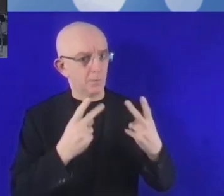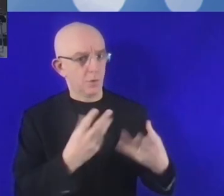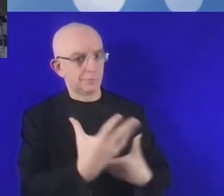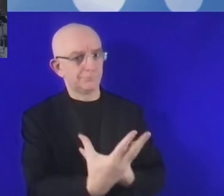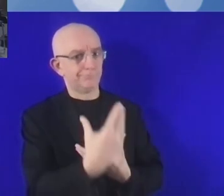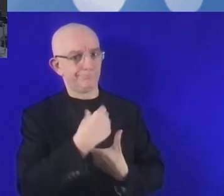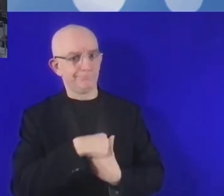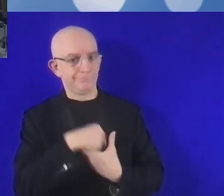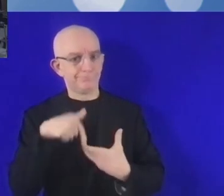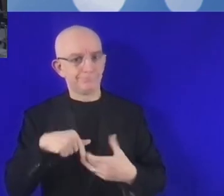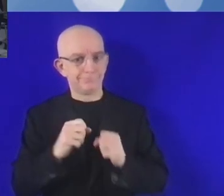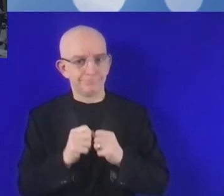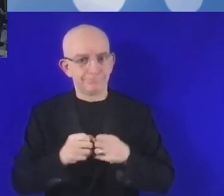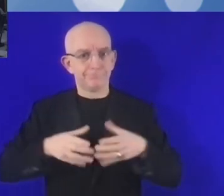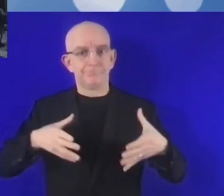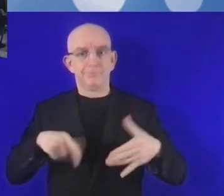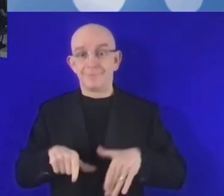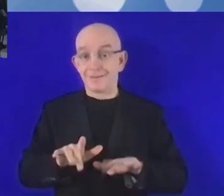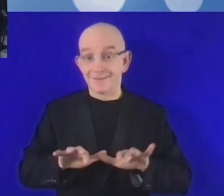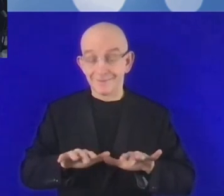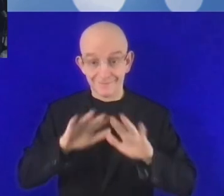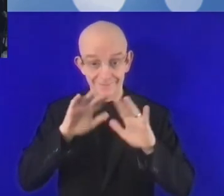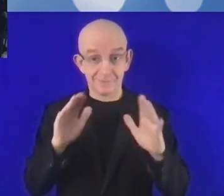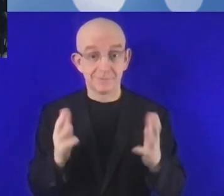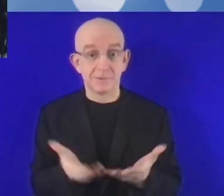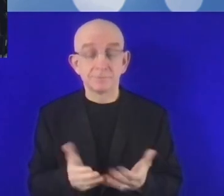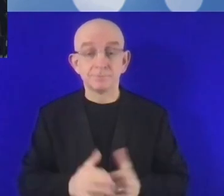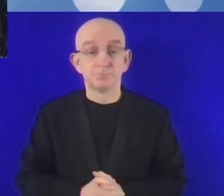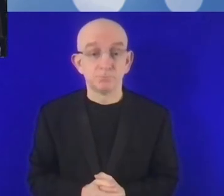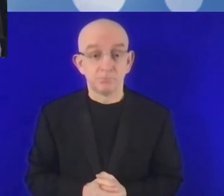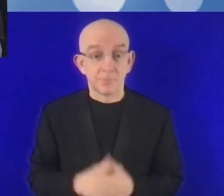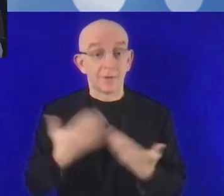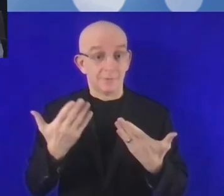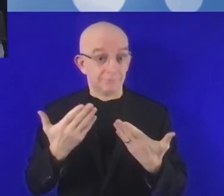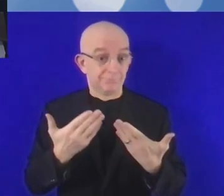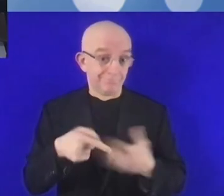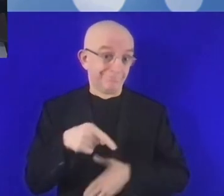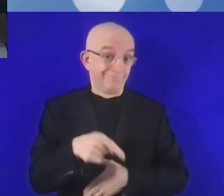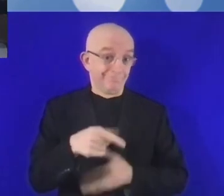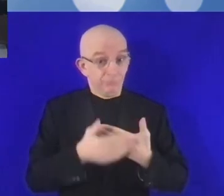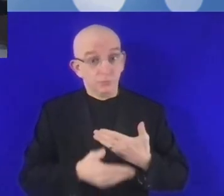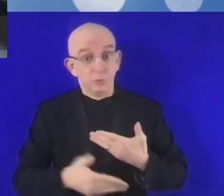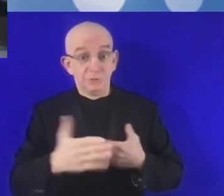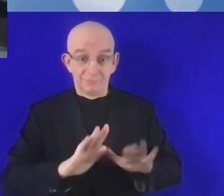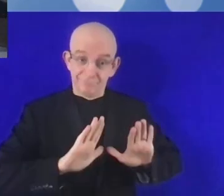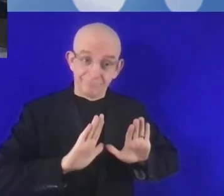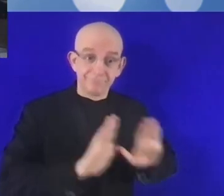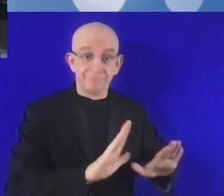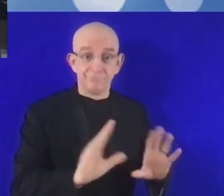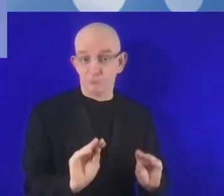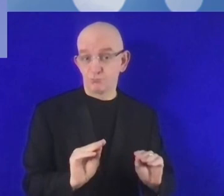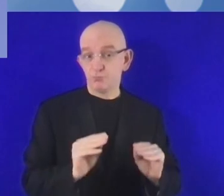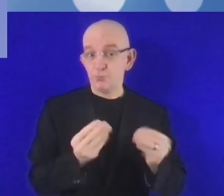important part of this year's Internet Governance Forum is the Youth IGF Summit. This year's edition of IGF is being held in a hybrid